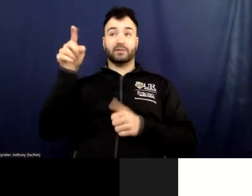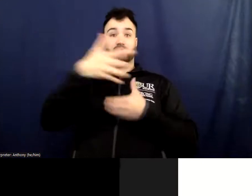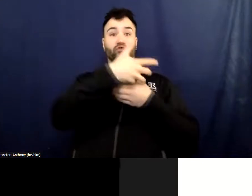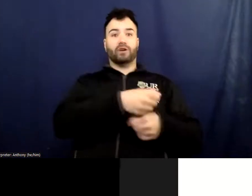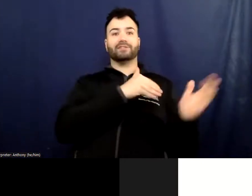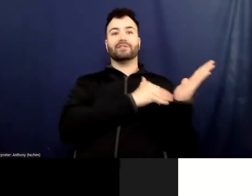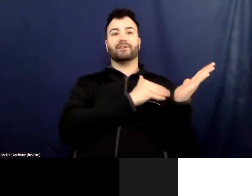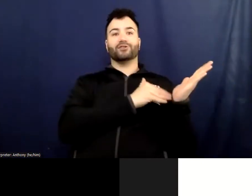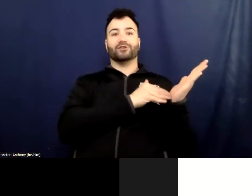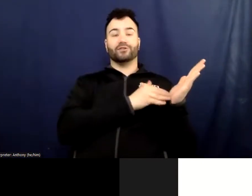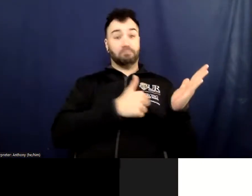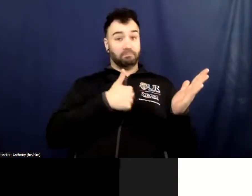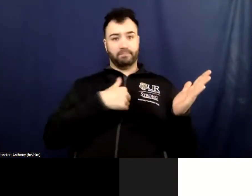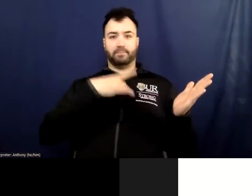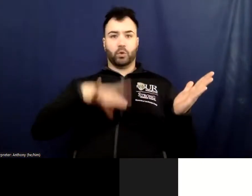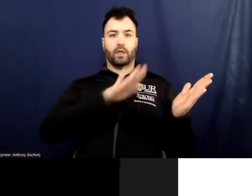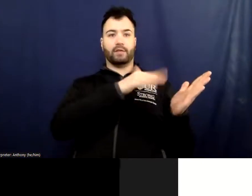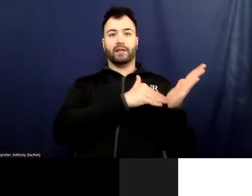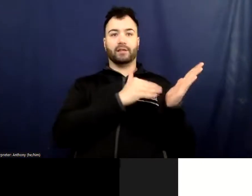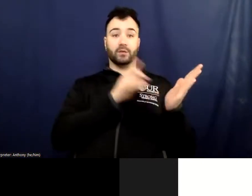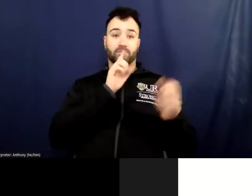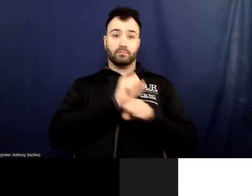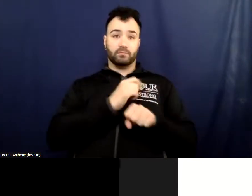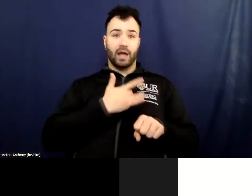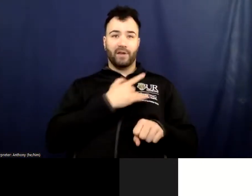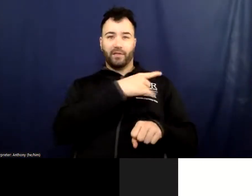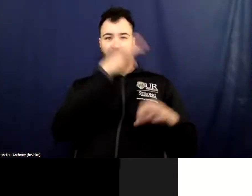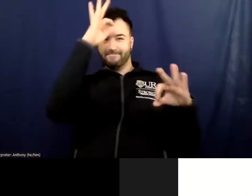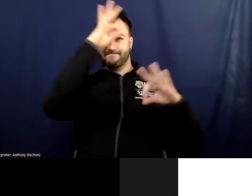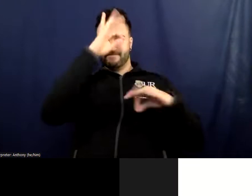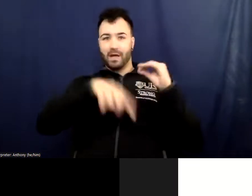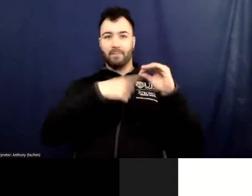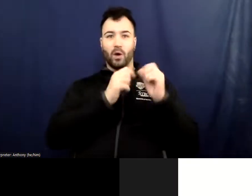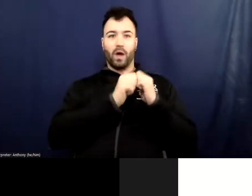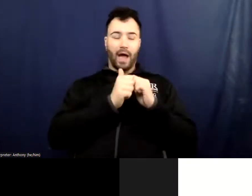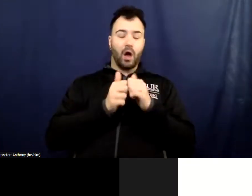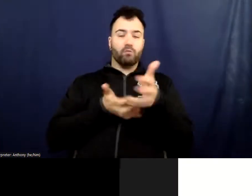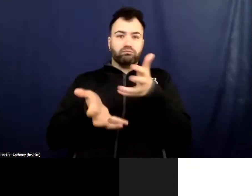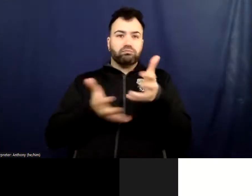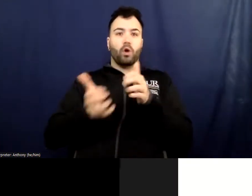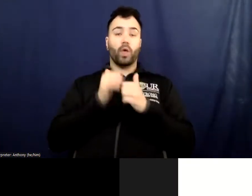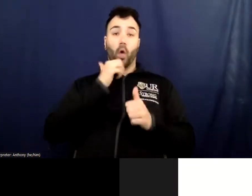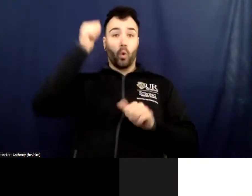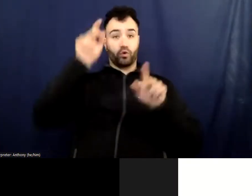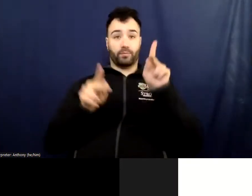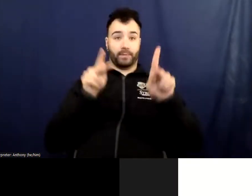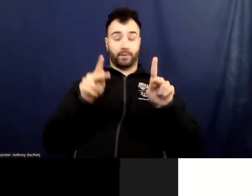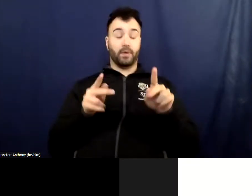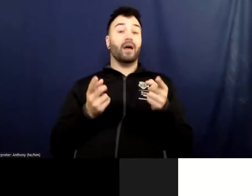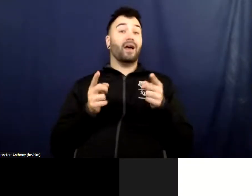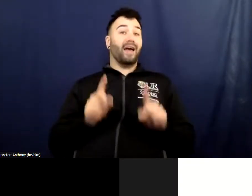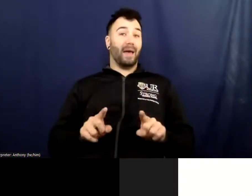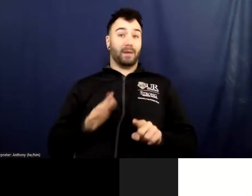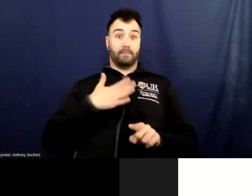like because I thought the doctor didn't know a lot about treating older people. But I would use